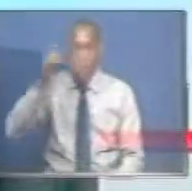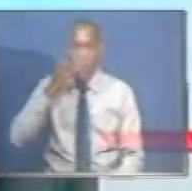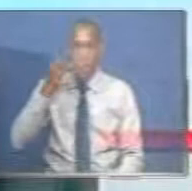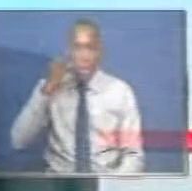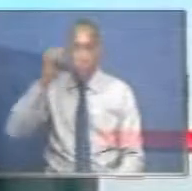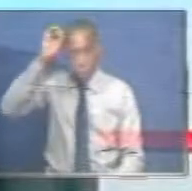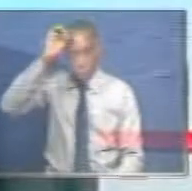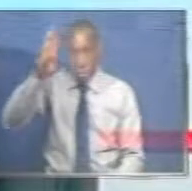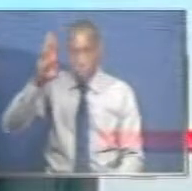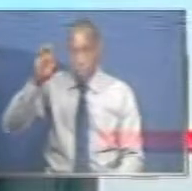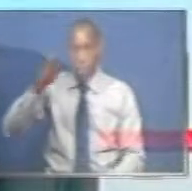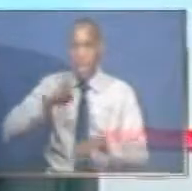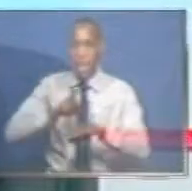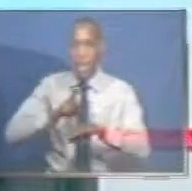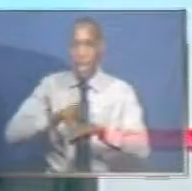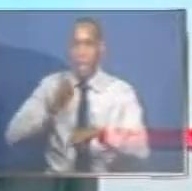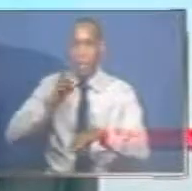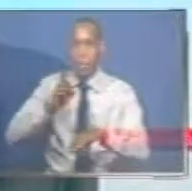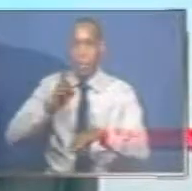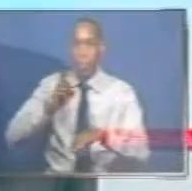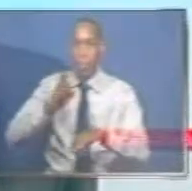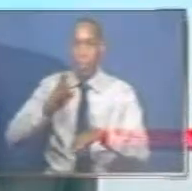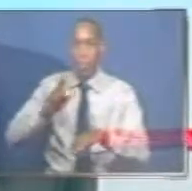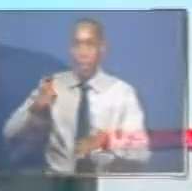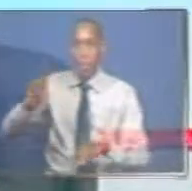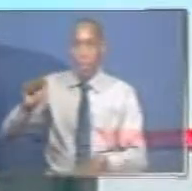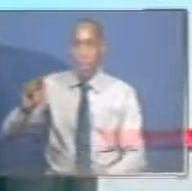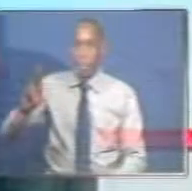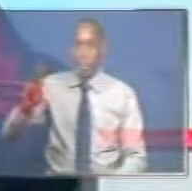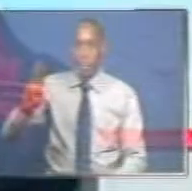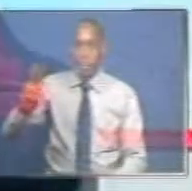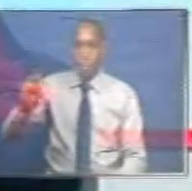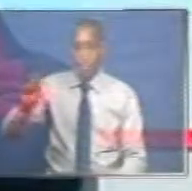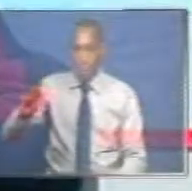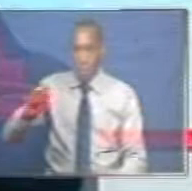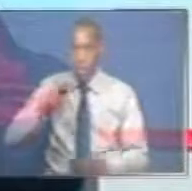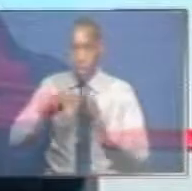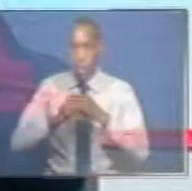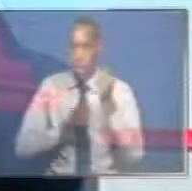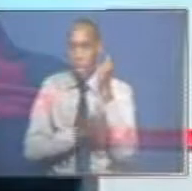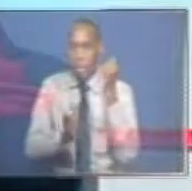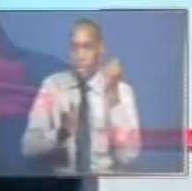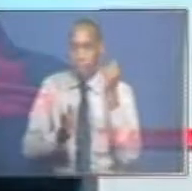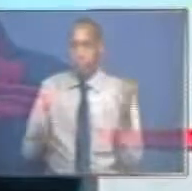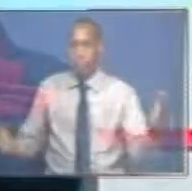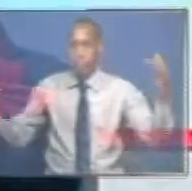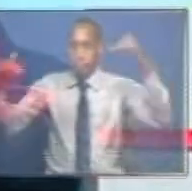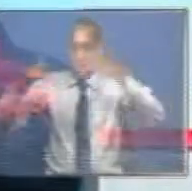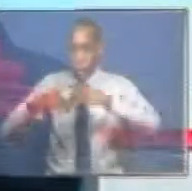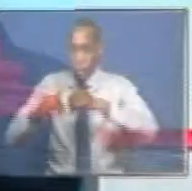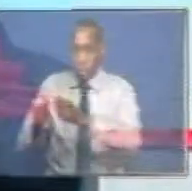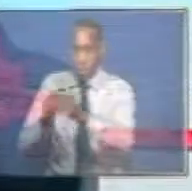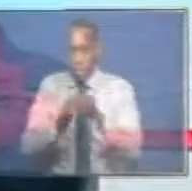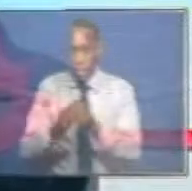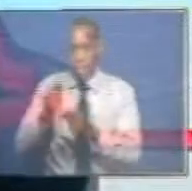Kiambu, Embu, and Elgeyo Marakwet. So all the branches come together in